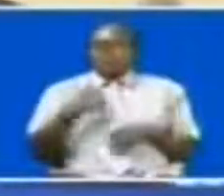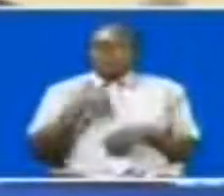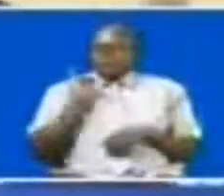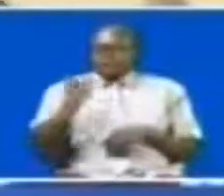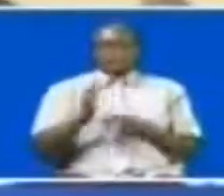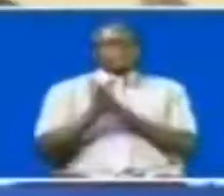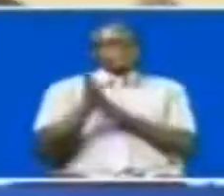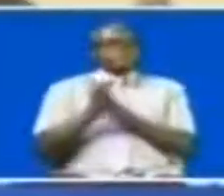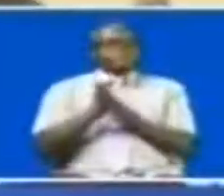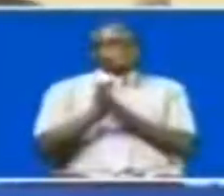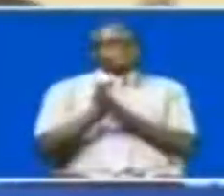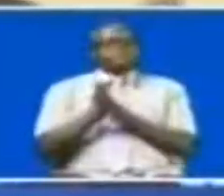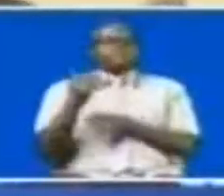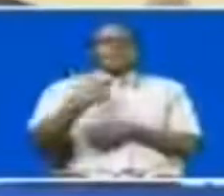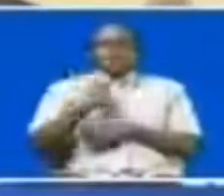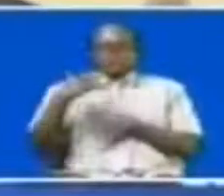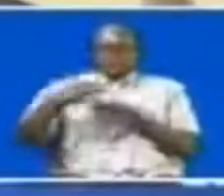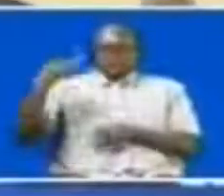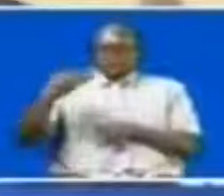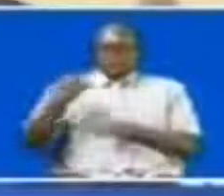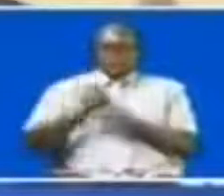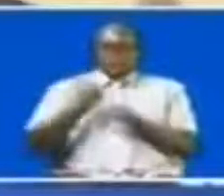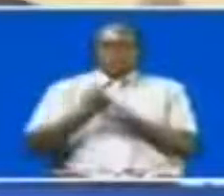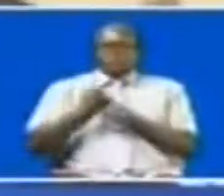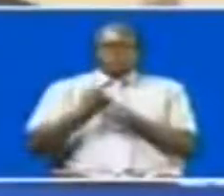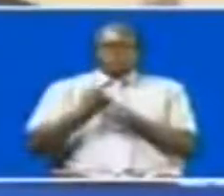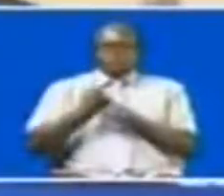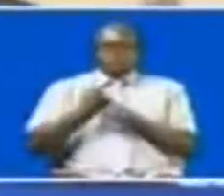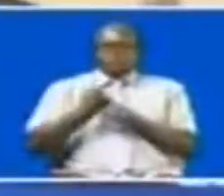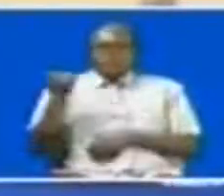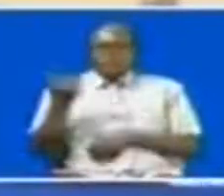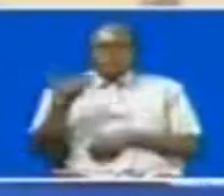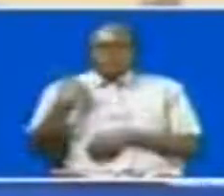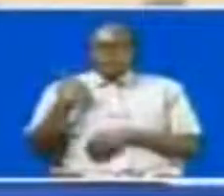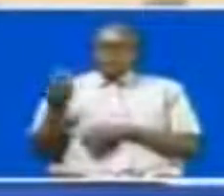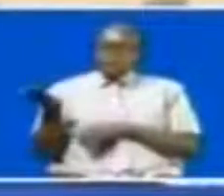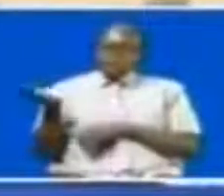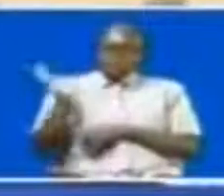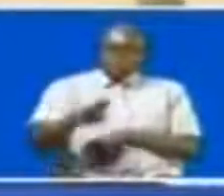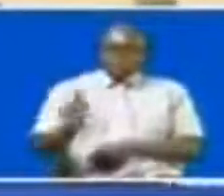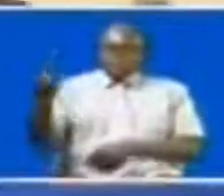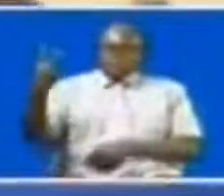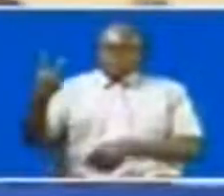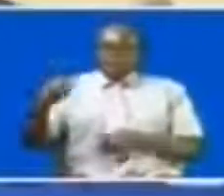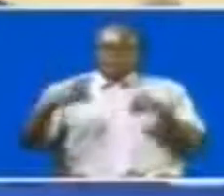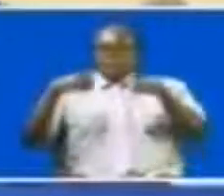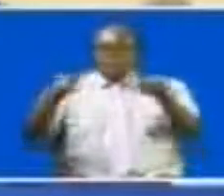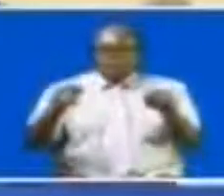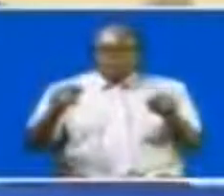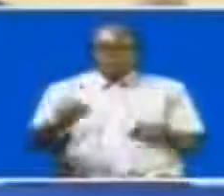that determination and they have that spirit doing well because they want to come back telling